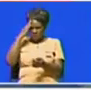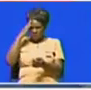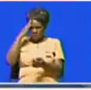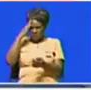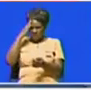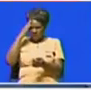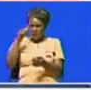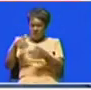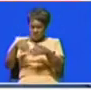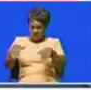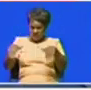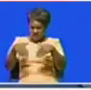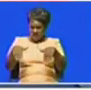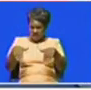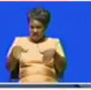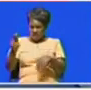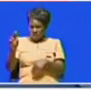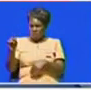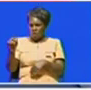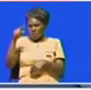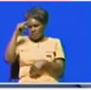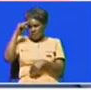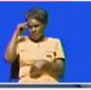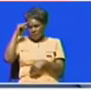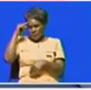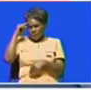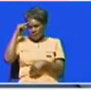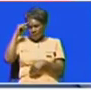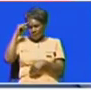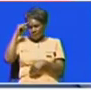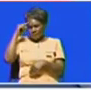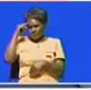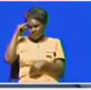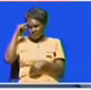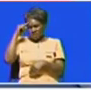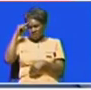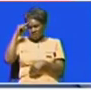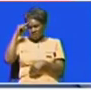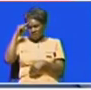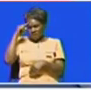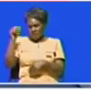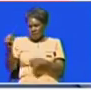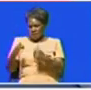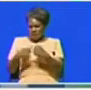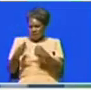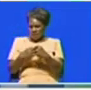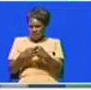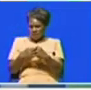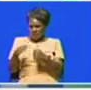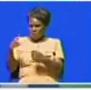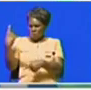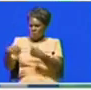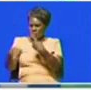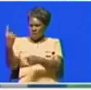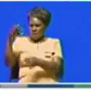to be fair. Oh, it's going to be fair. No. Let me begin. Because I'll let you answer right, whether you let think me answer yes. that. Okay. So right. On August 8th, he won